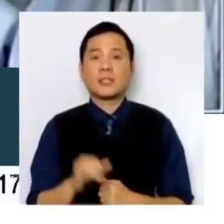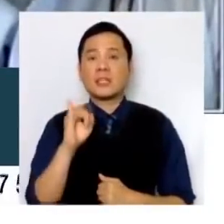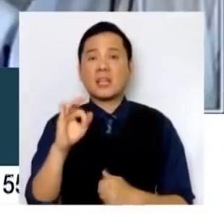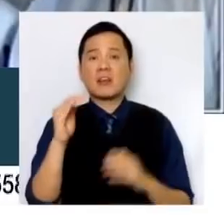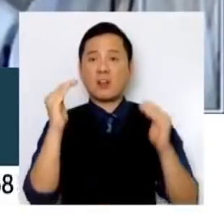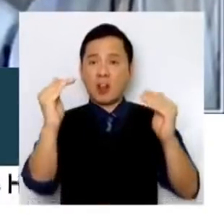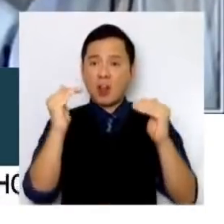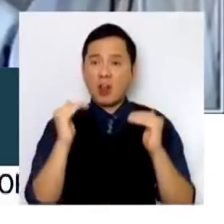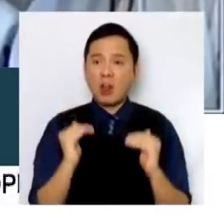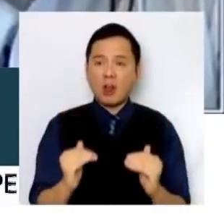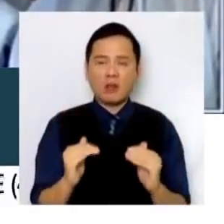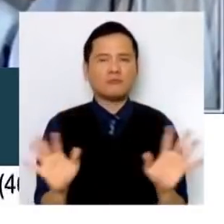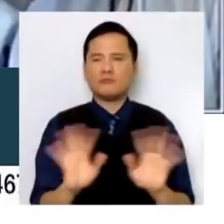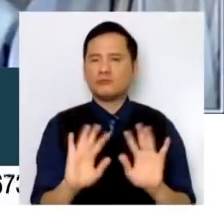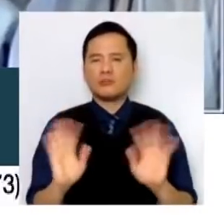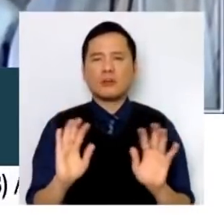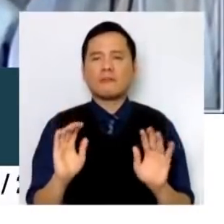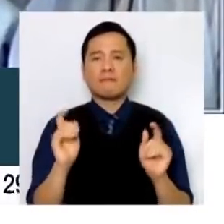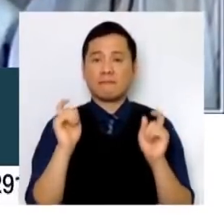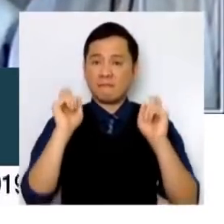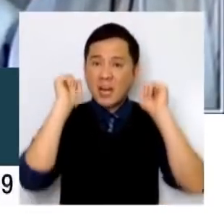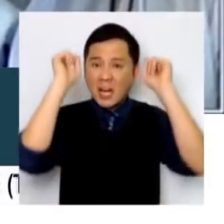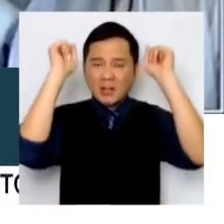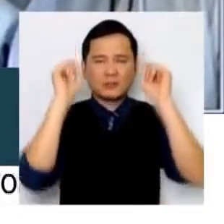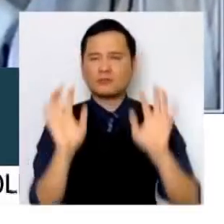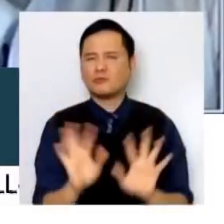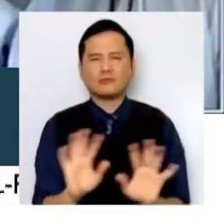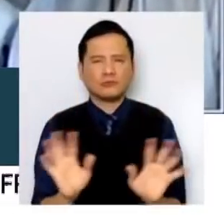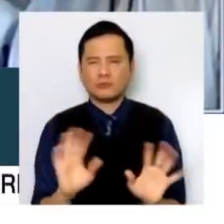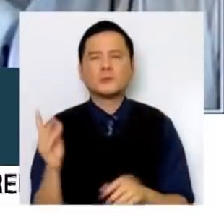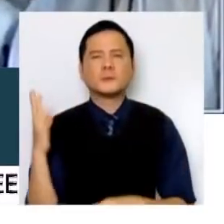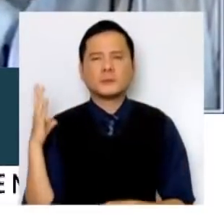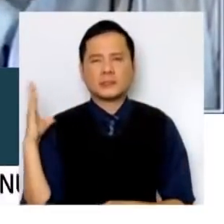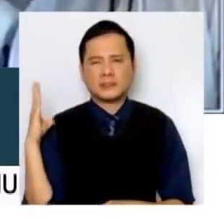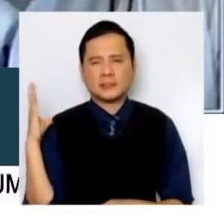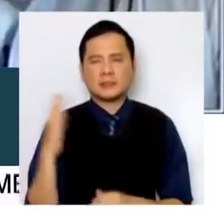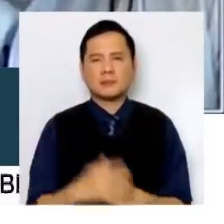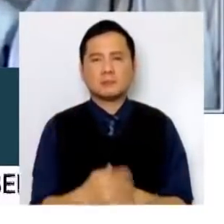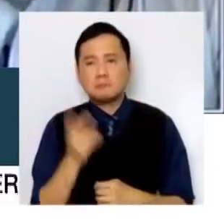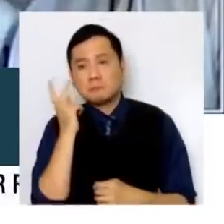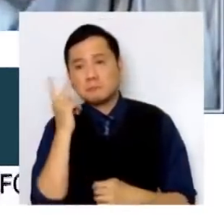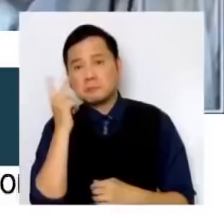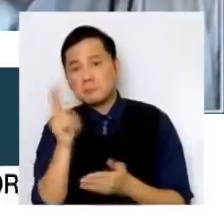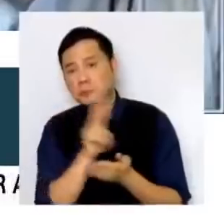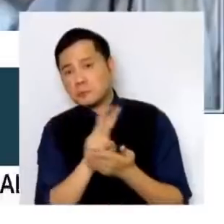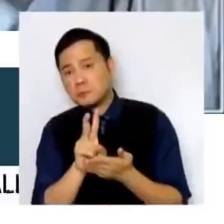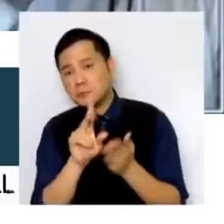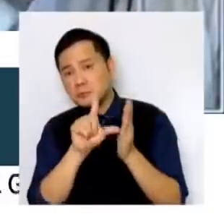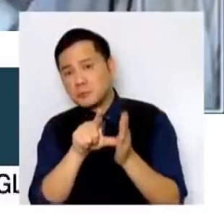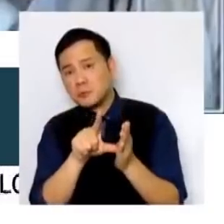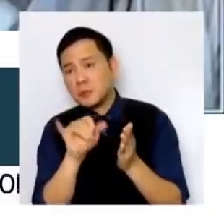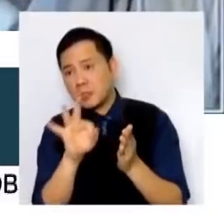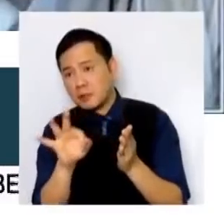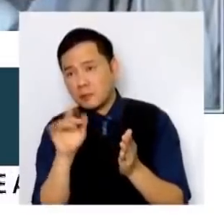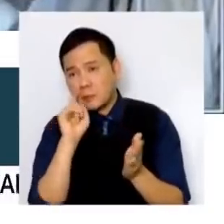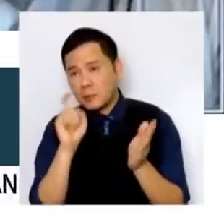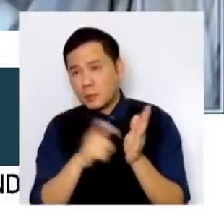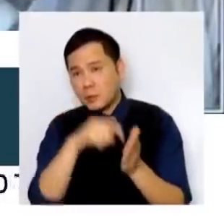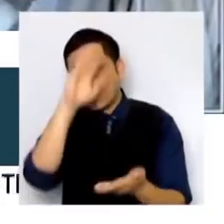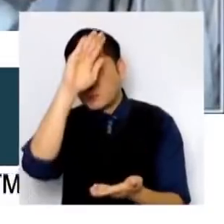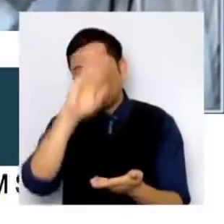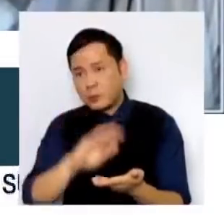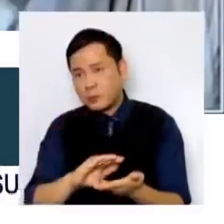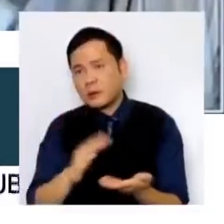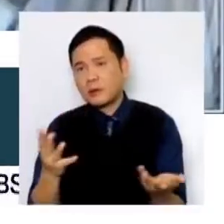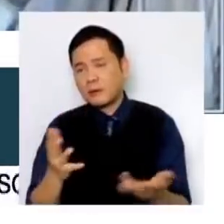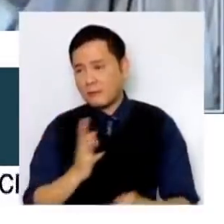alert level like 1, no? Tingnan mo na natin in the next 2 weeks kung medyo maganda ang palo ng mga kaso natin, mas